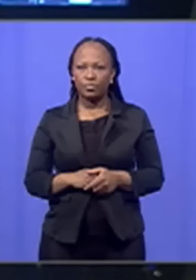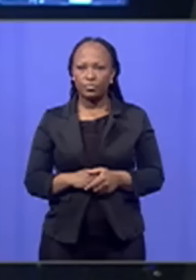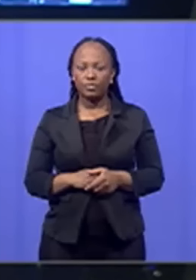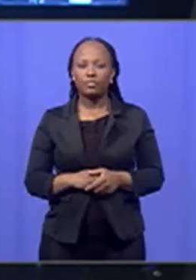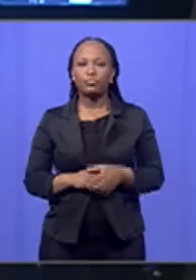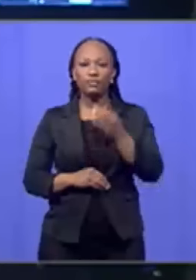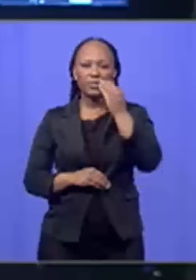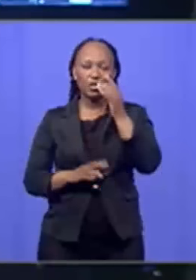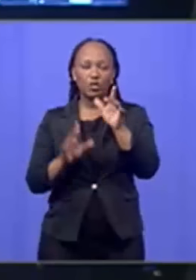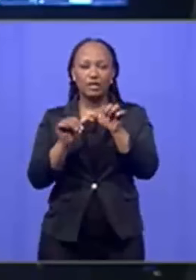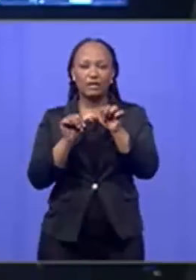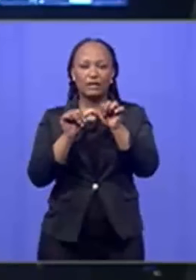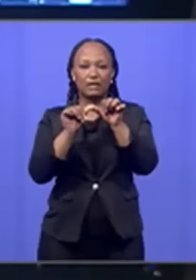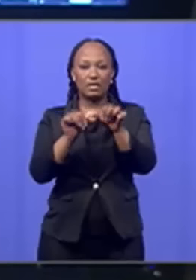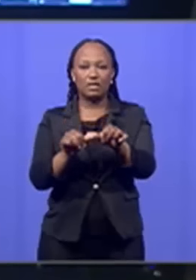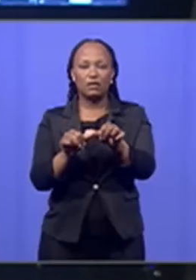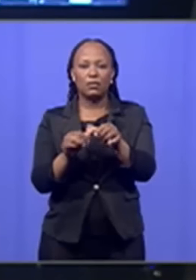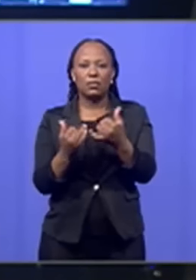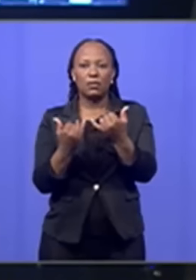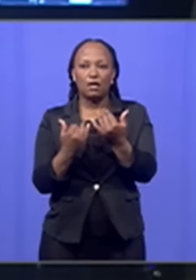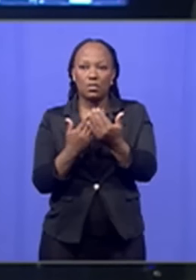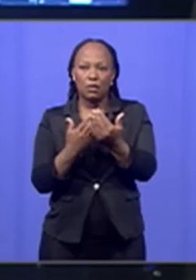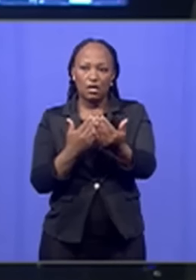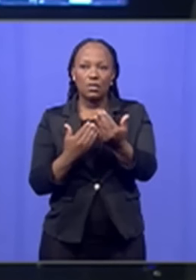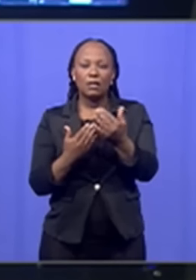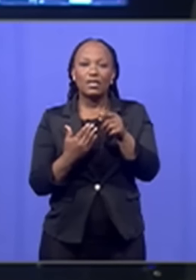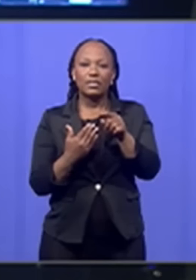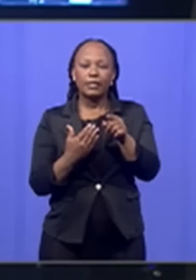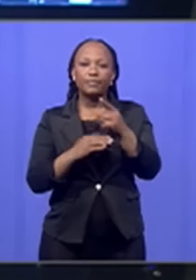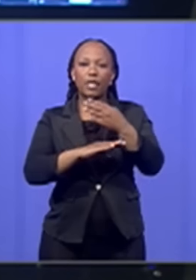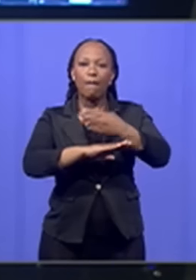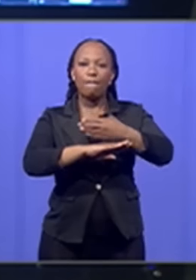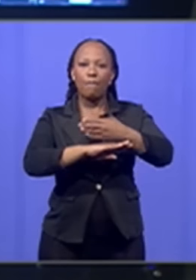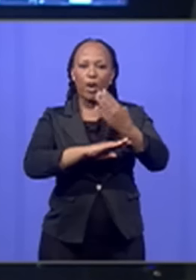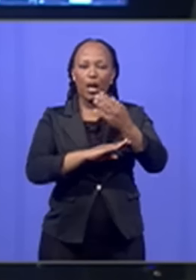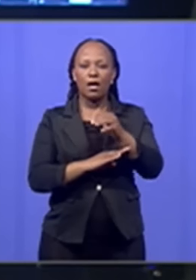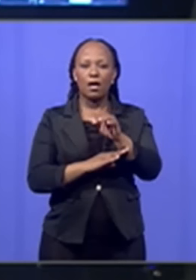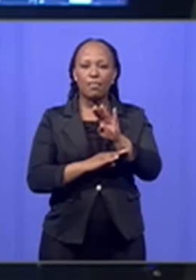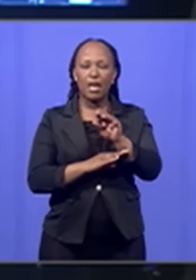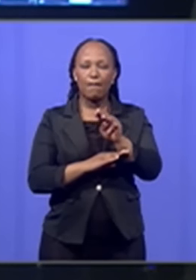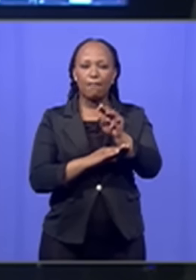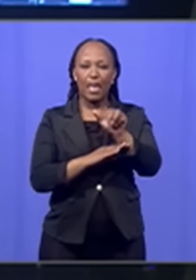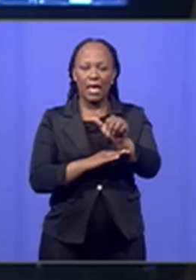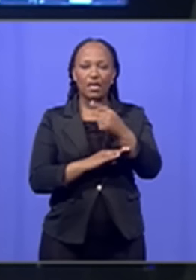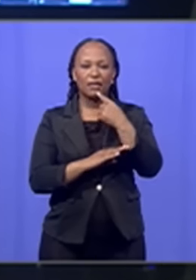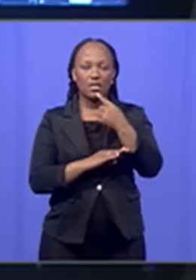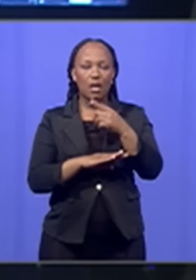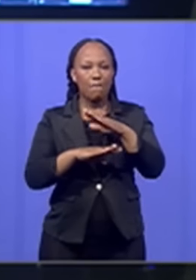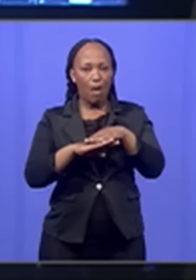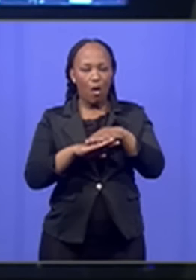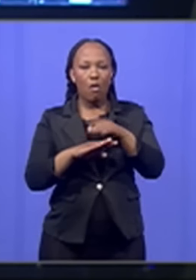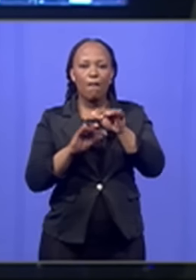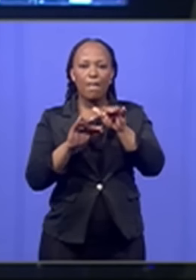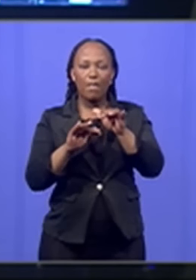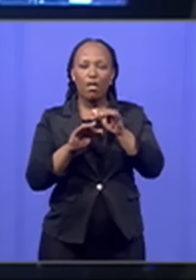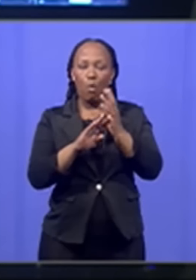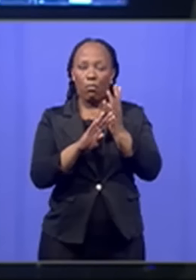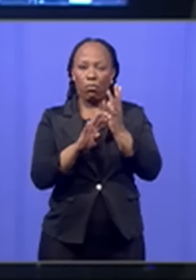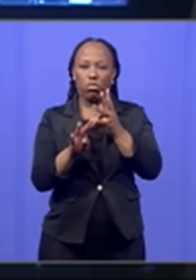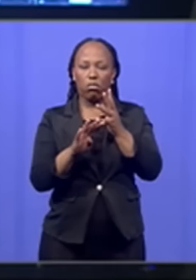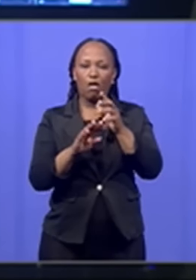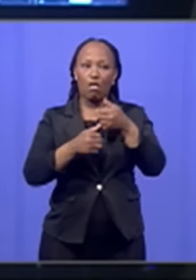Ratela pele ka ditaba tse reng lekala la taolo ya madiboho le re dibese tse ding di lebeletse tswela pele ho kena ka mokgwa o matla setsing sa ho khulisetsa melata dinaheng